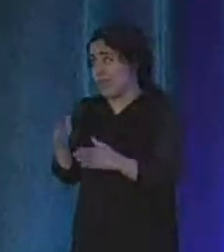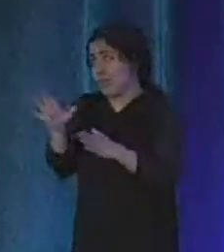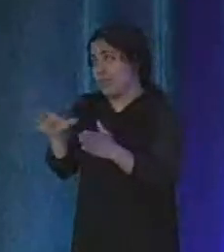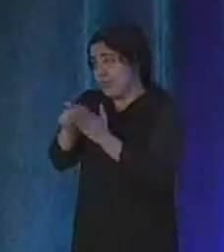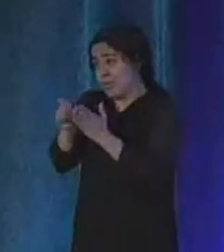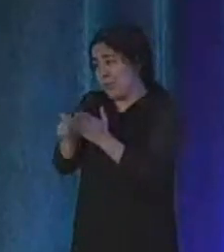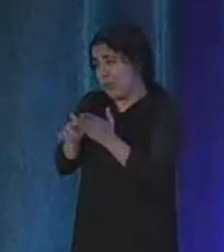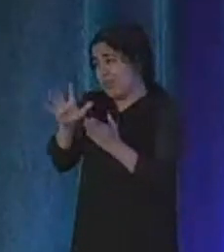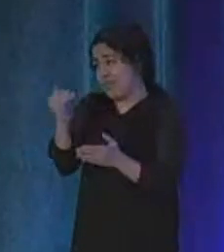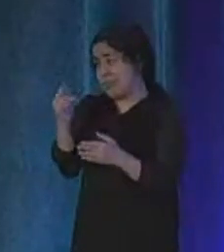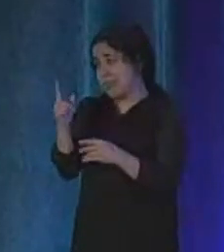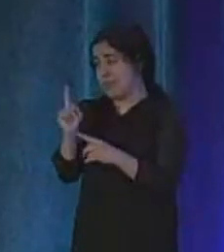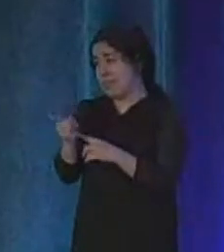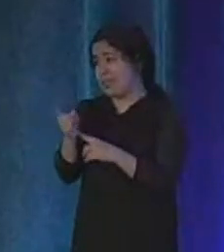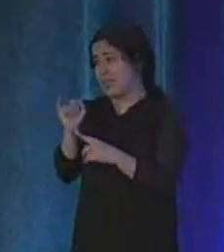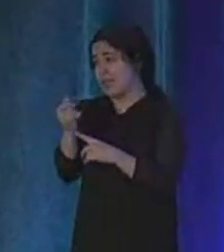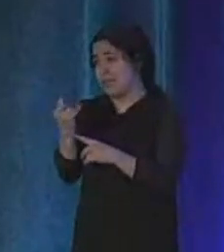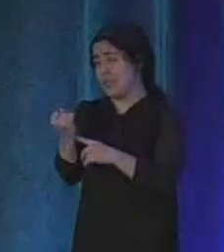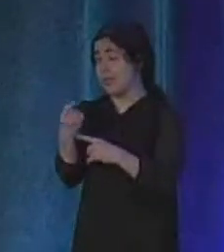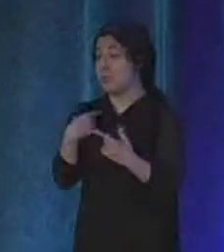done. I built a framework.